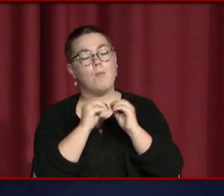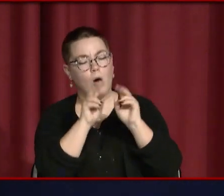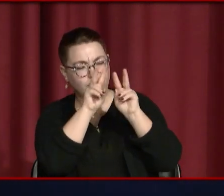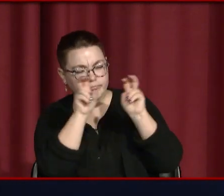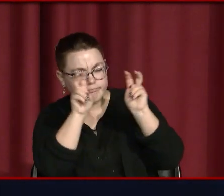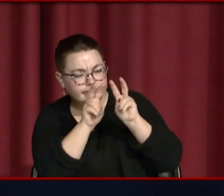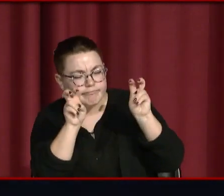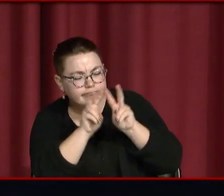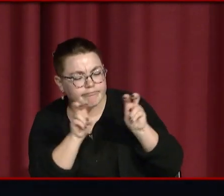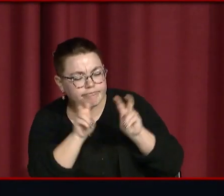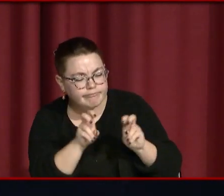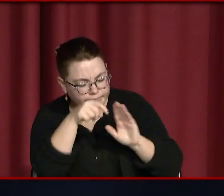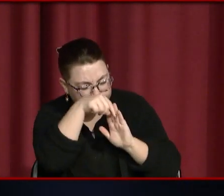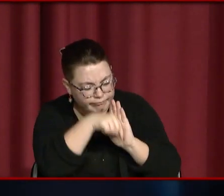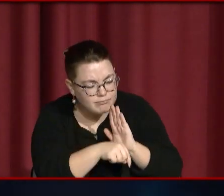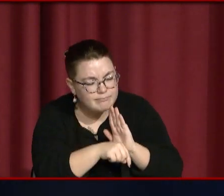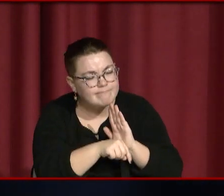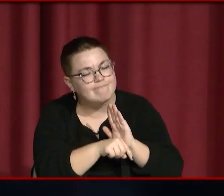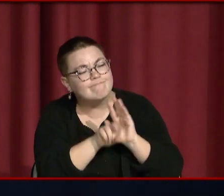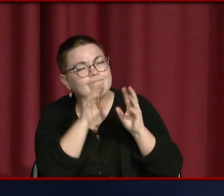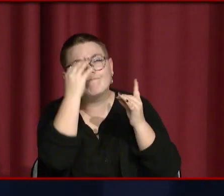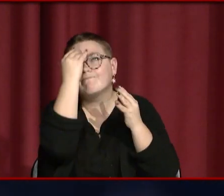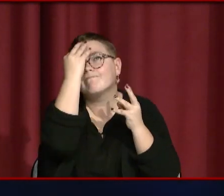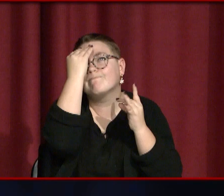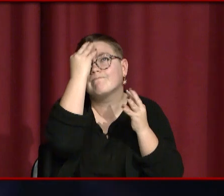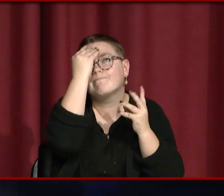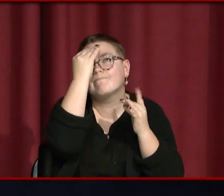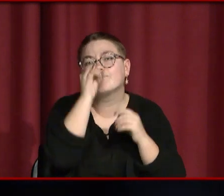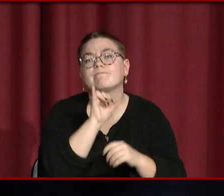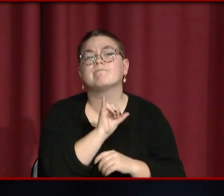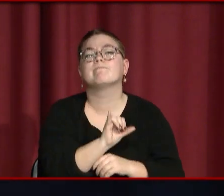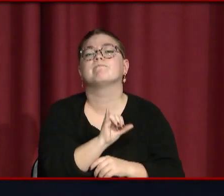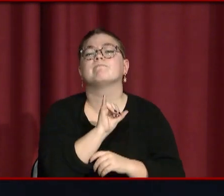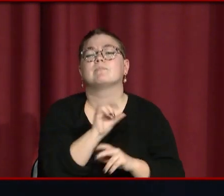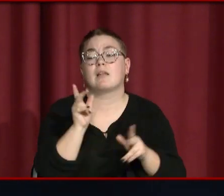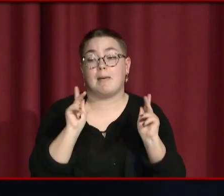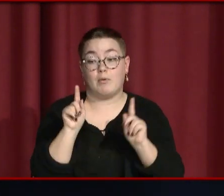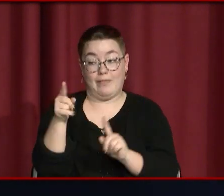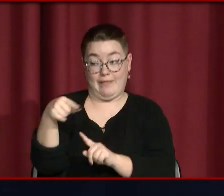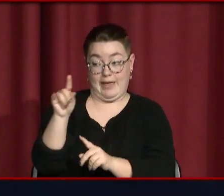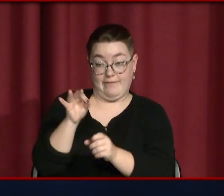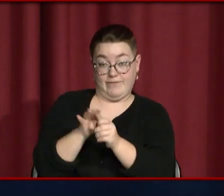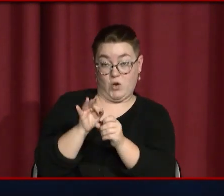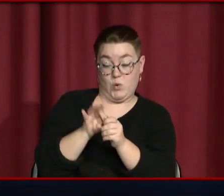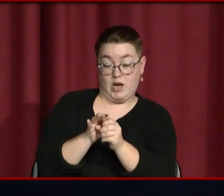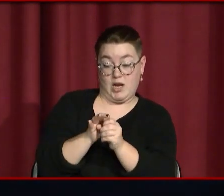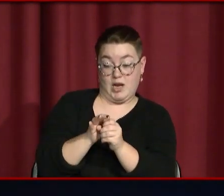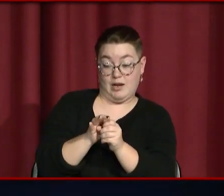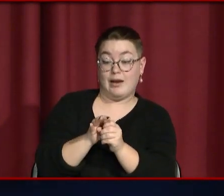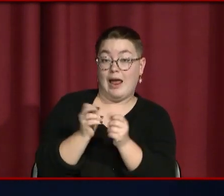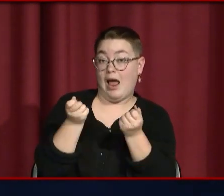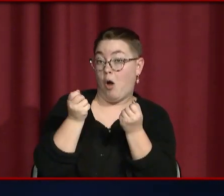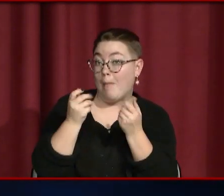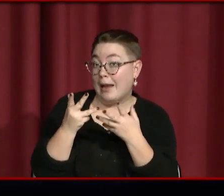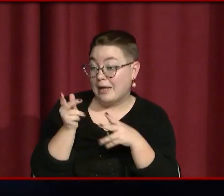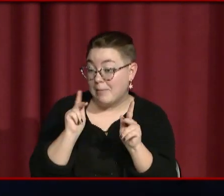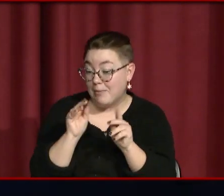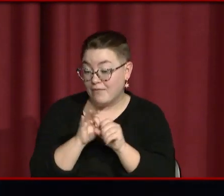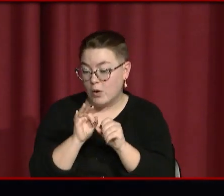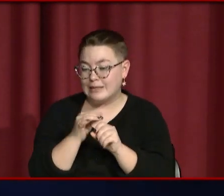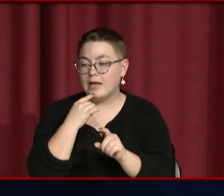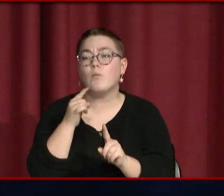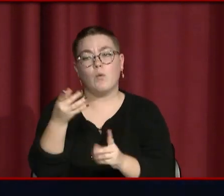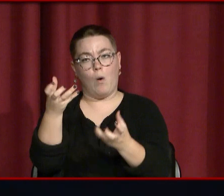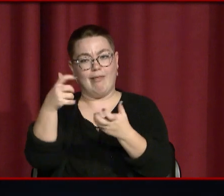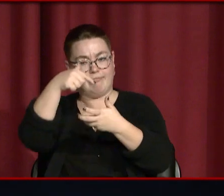by elected officials, and they're sort of rethinking what the people who voted in large numbers said they wanted.